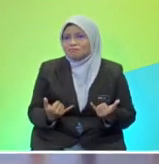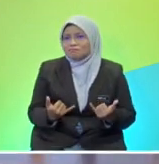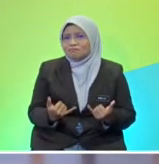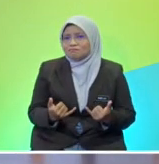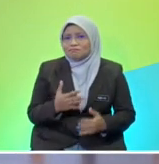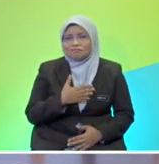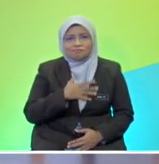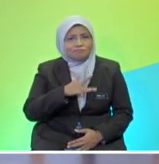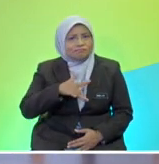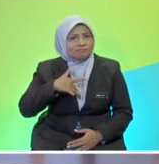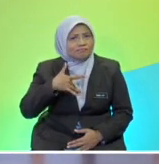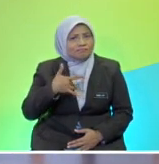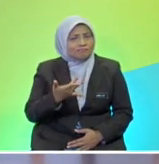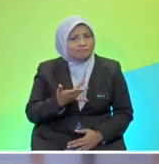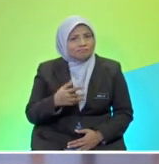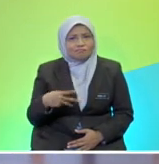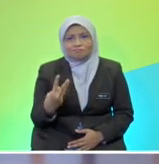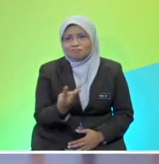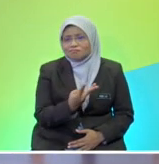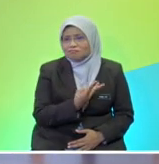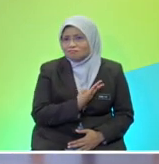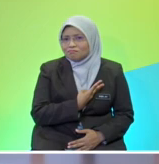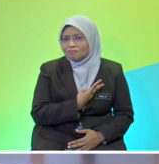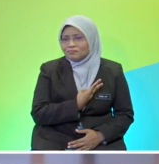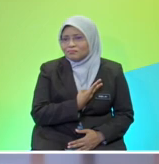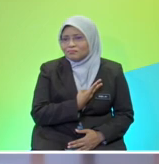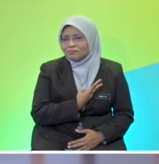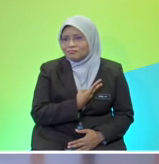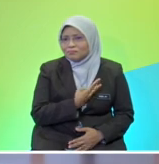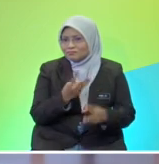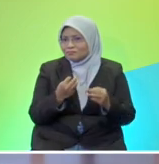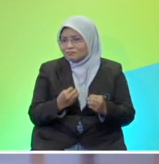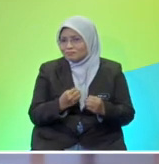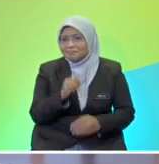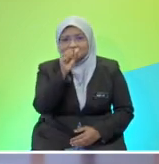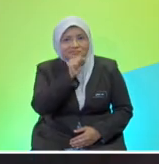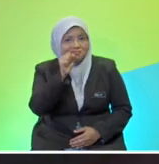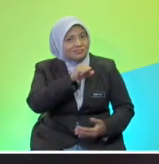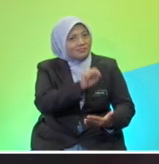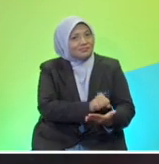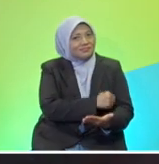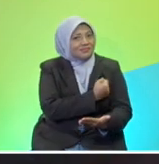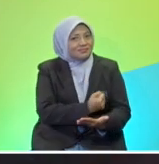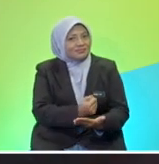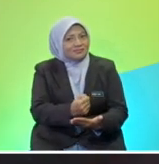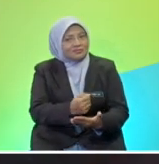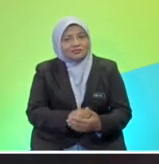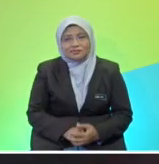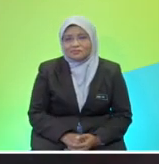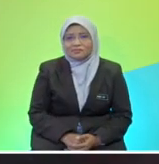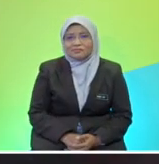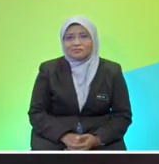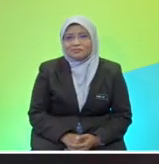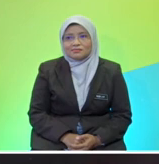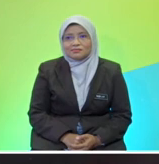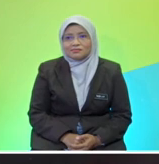to sing the song again. Oh, we have a song to sing? Yeah, the same song. Ah. Do you love the song? Do